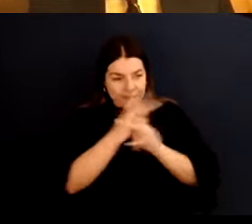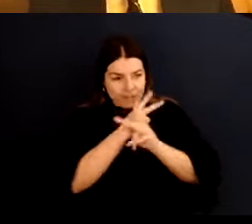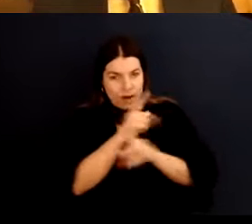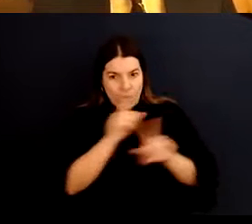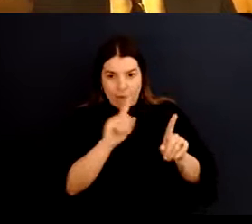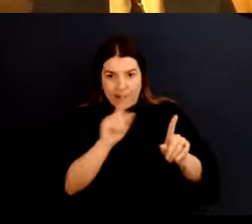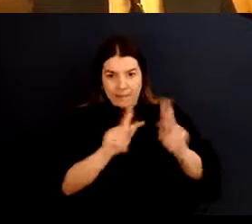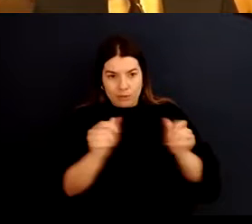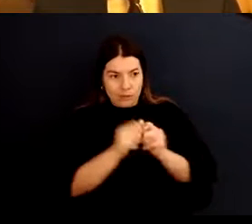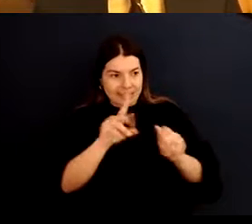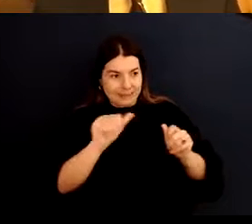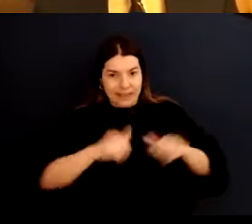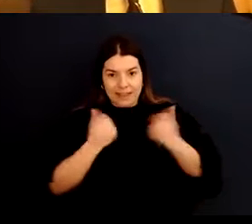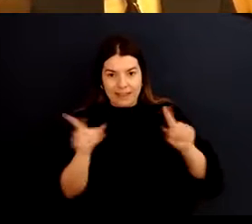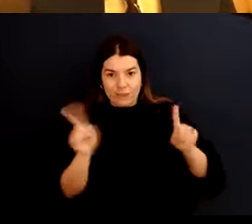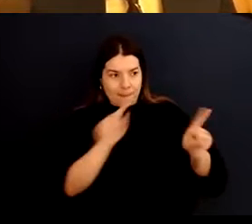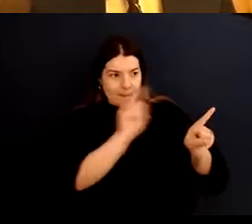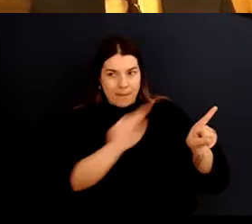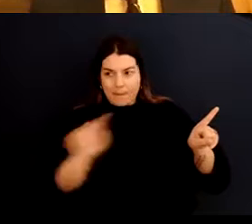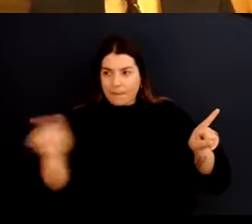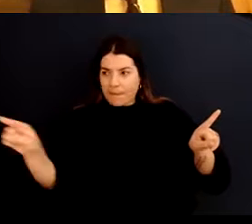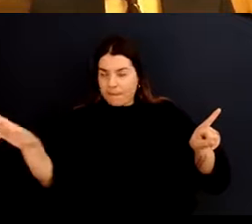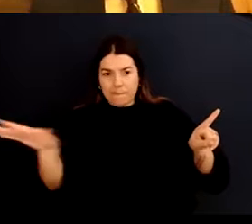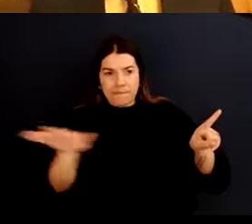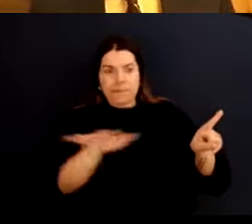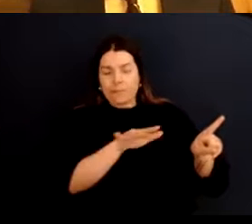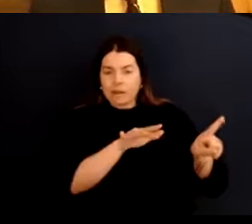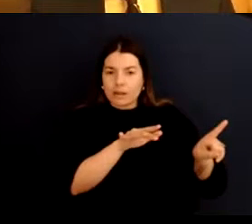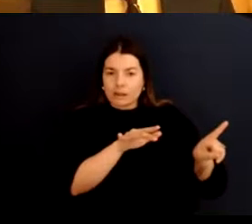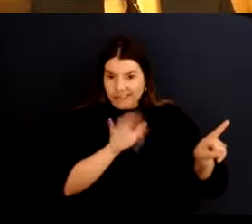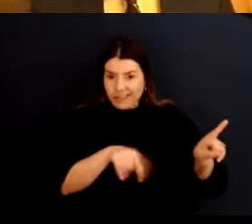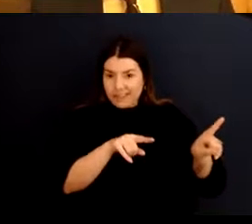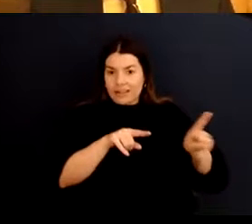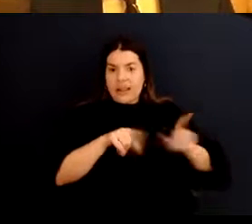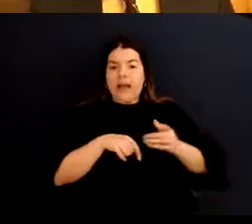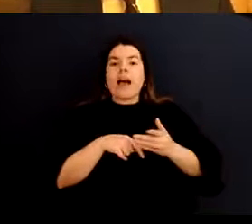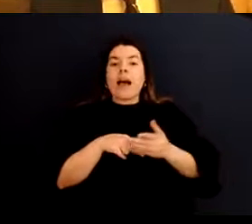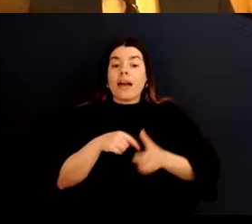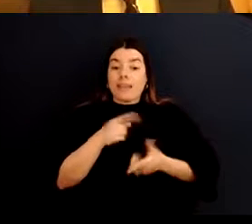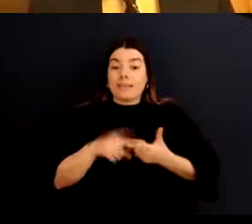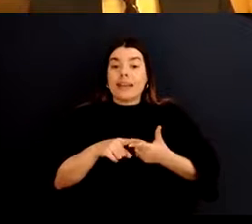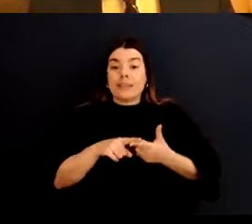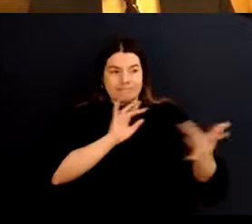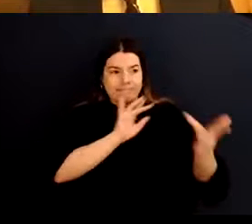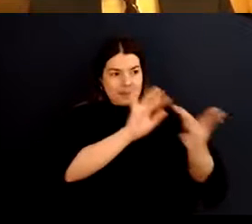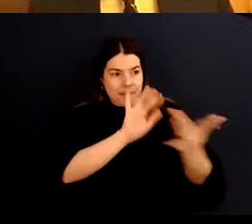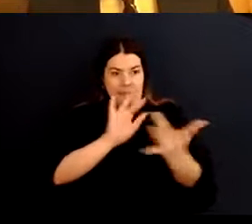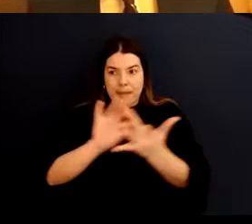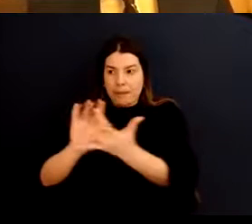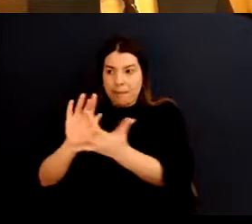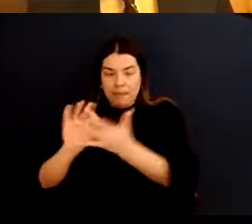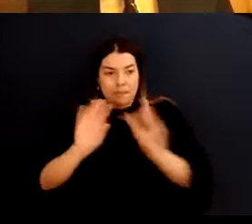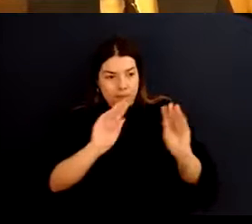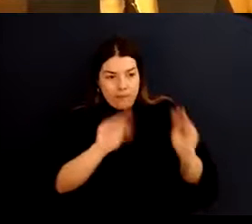disabled residents are. And then I believe that we have to reach out to them not only with educational materials that fit